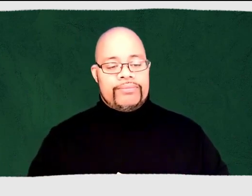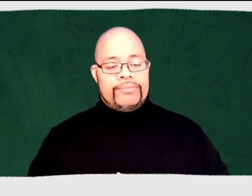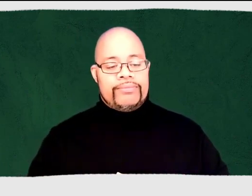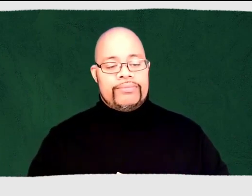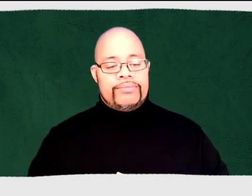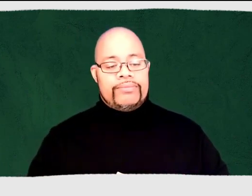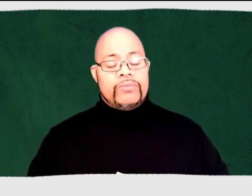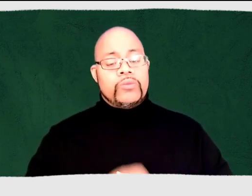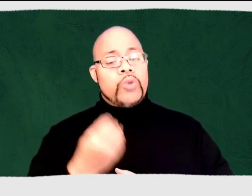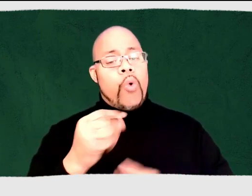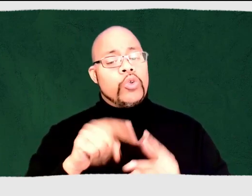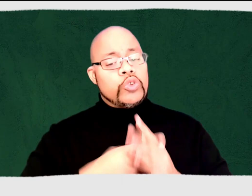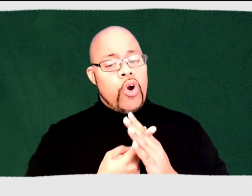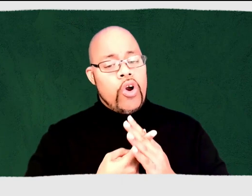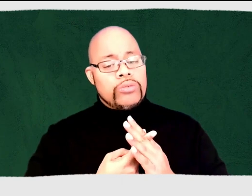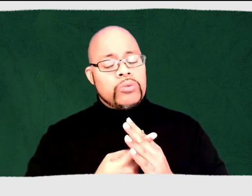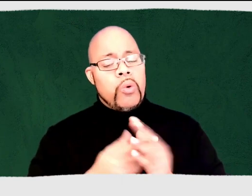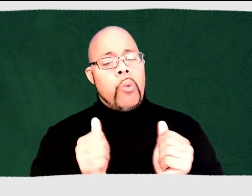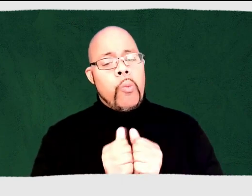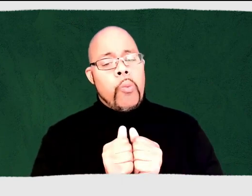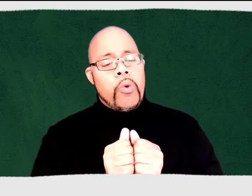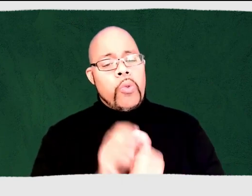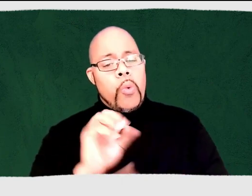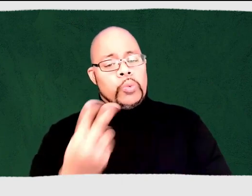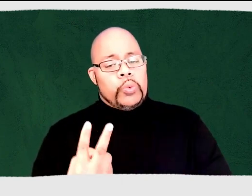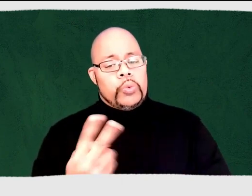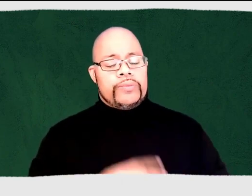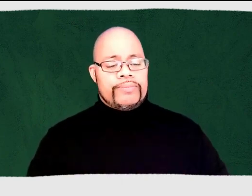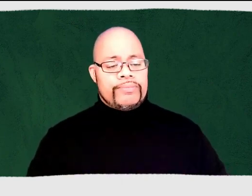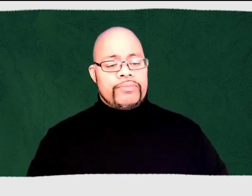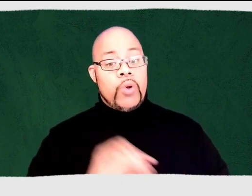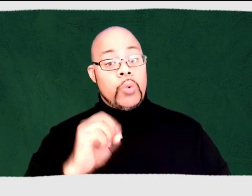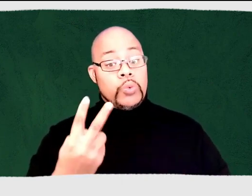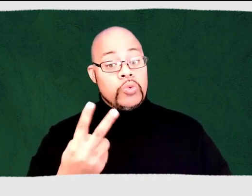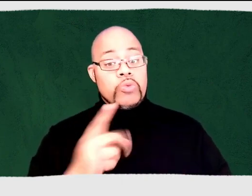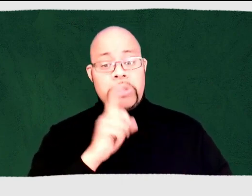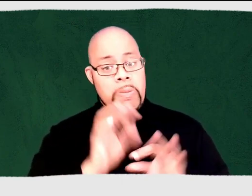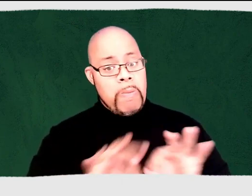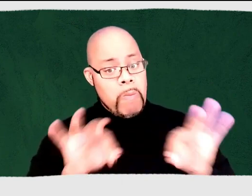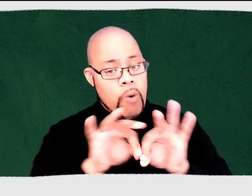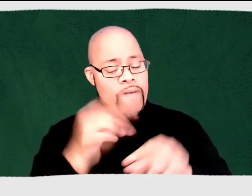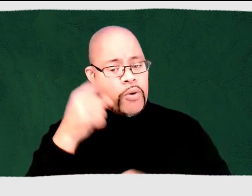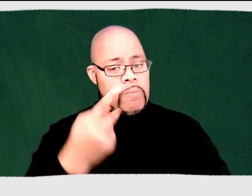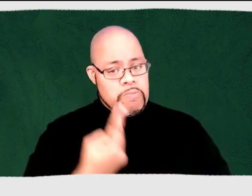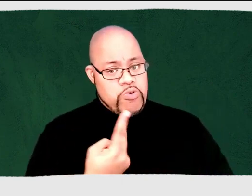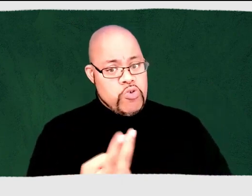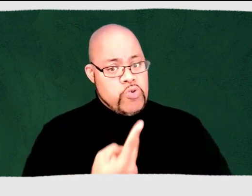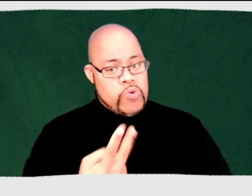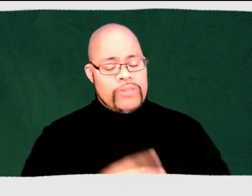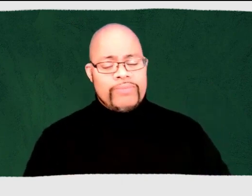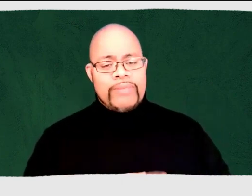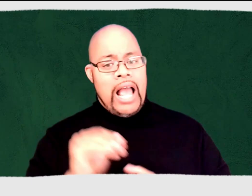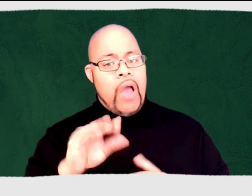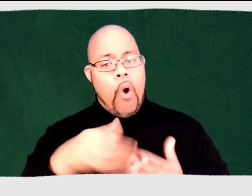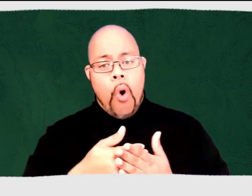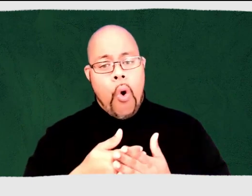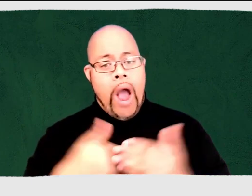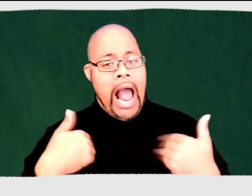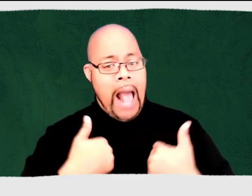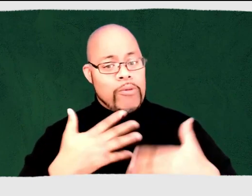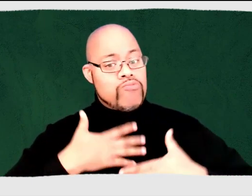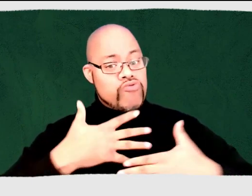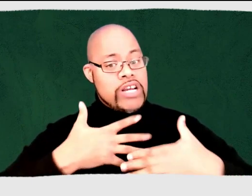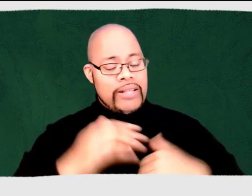So let's start with oxygen. Oxygen is super important for you and I and all breathing creatures.